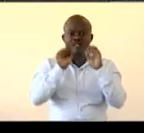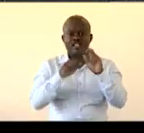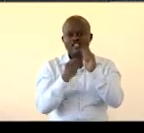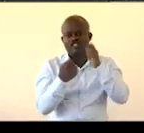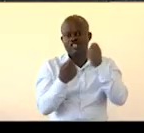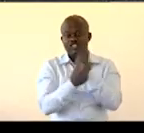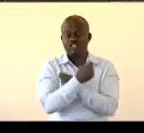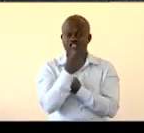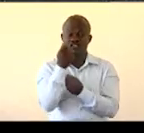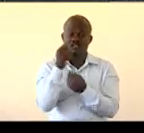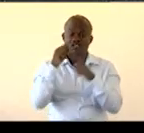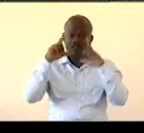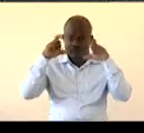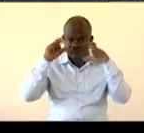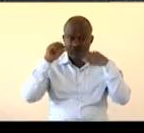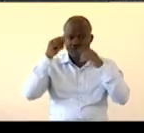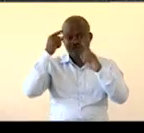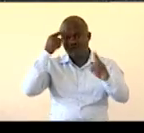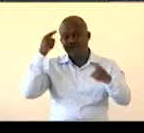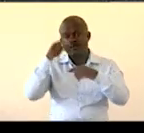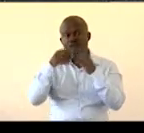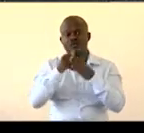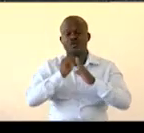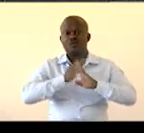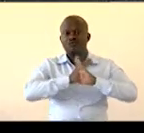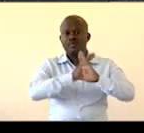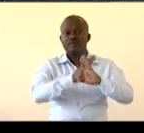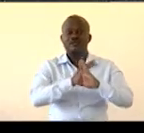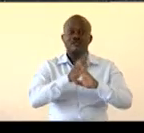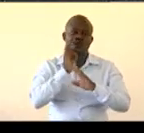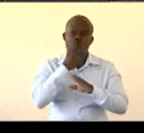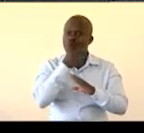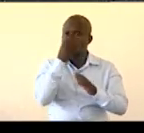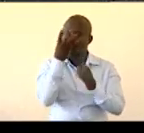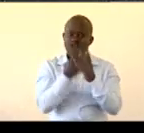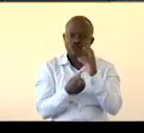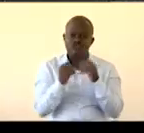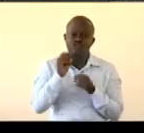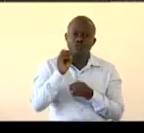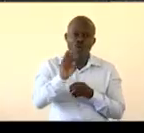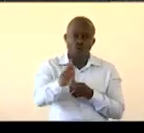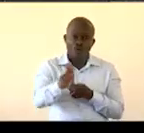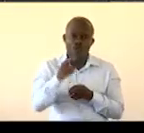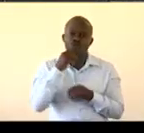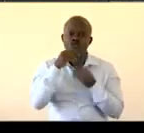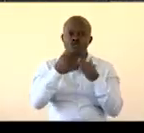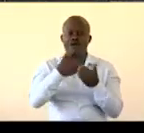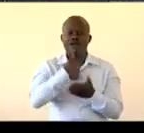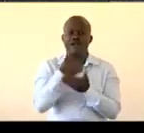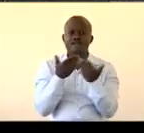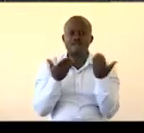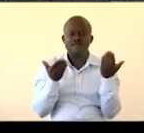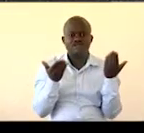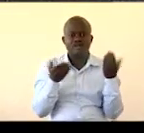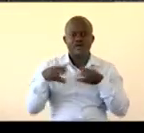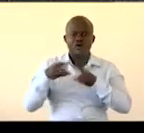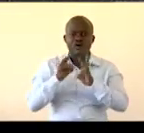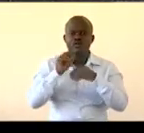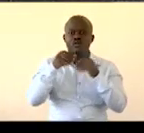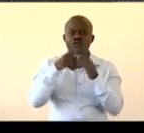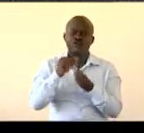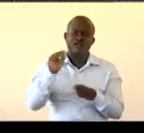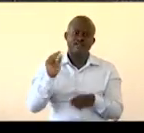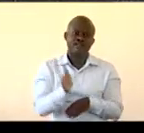shape purposely to prevent water loss or to have a way of